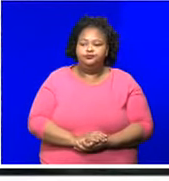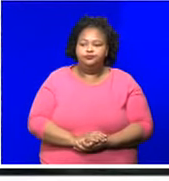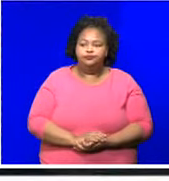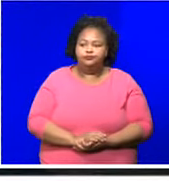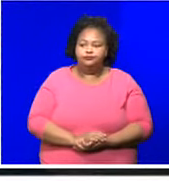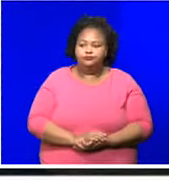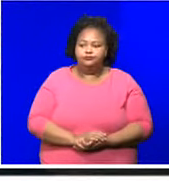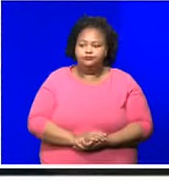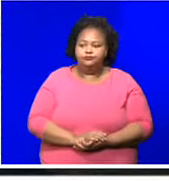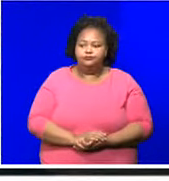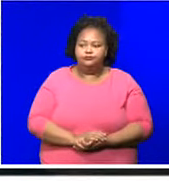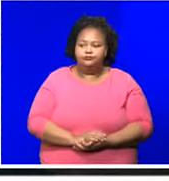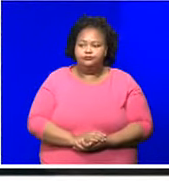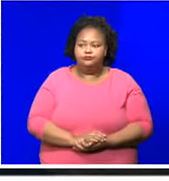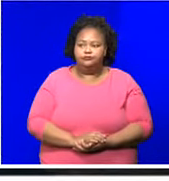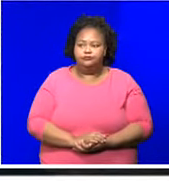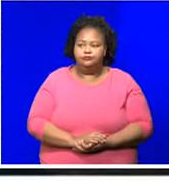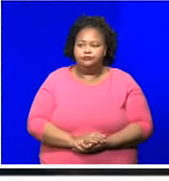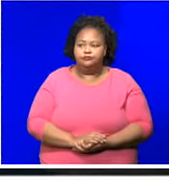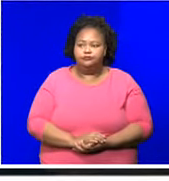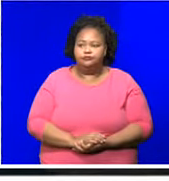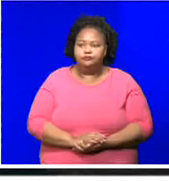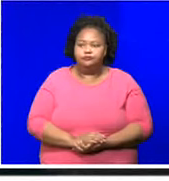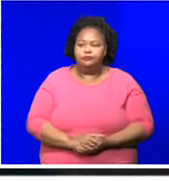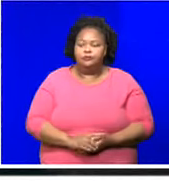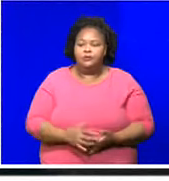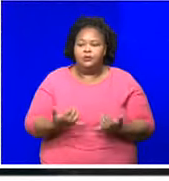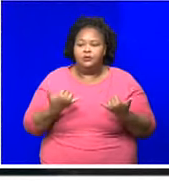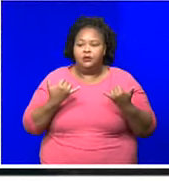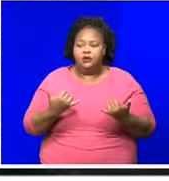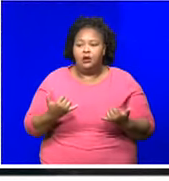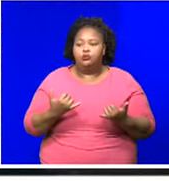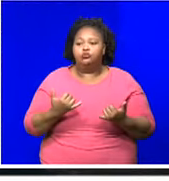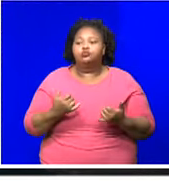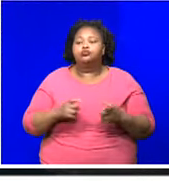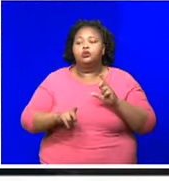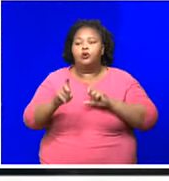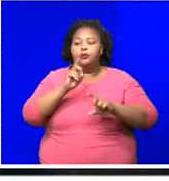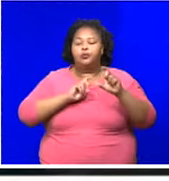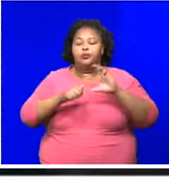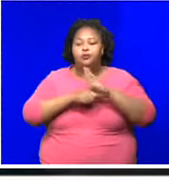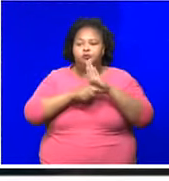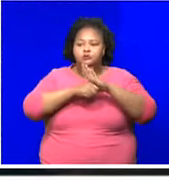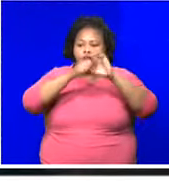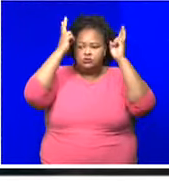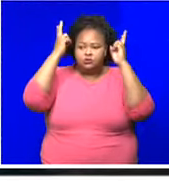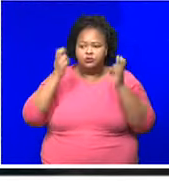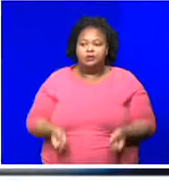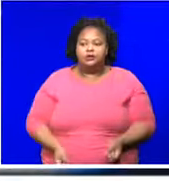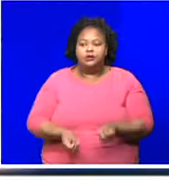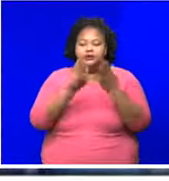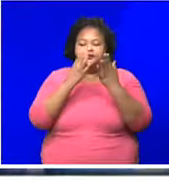Mbabane. That is all we had for tonight, but before we wrap up, we'll take a quick recap of today's headlines.